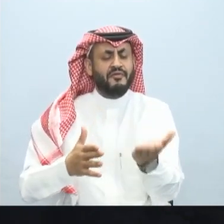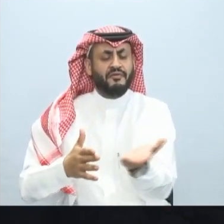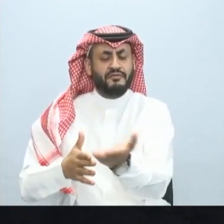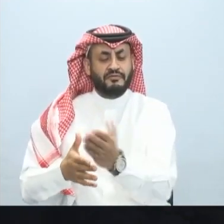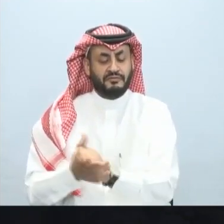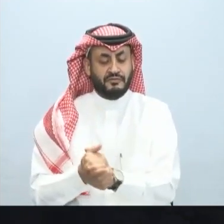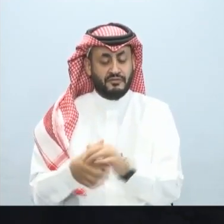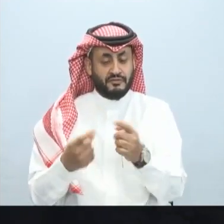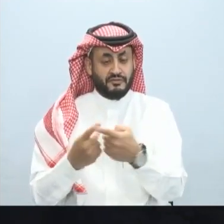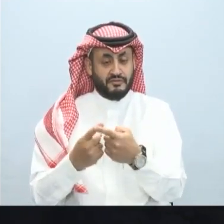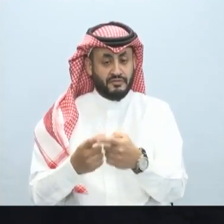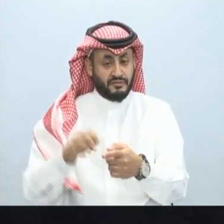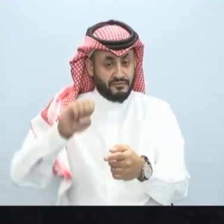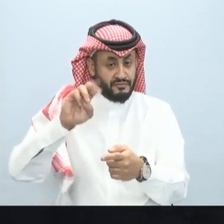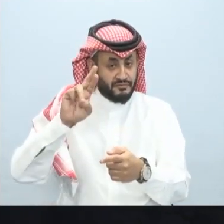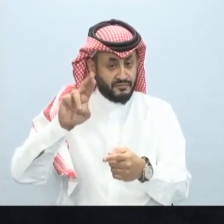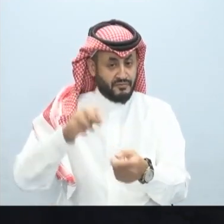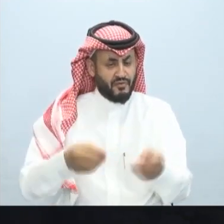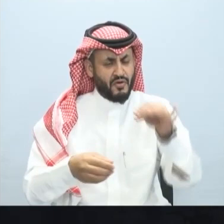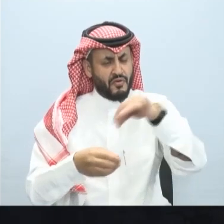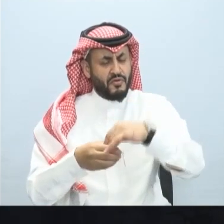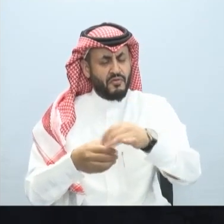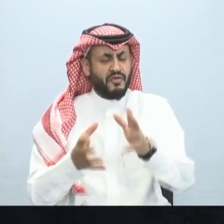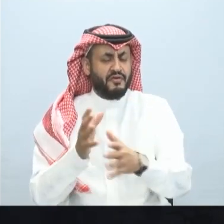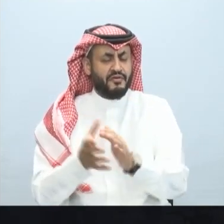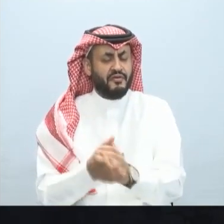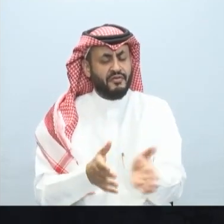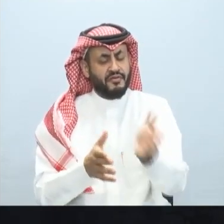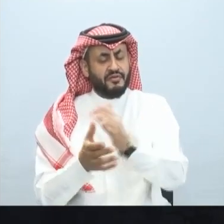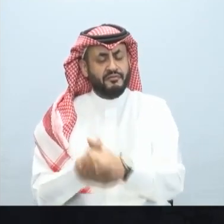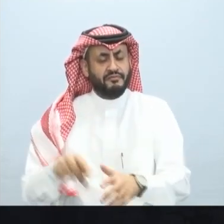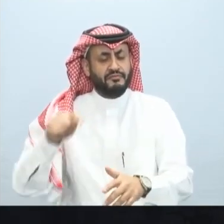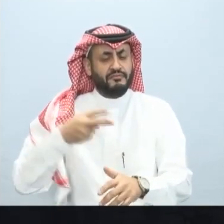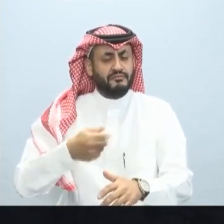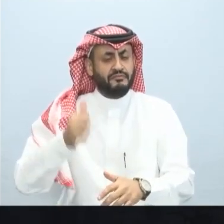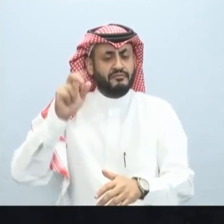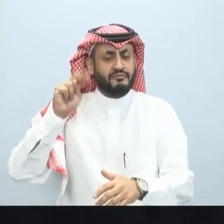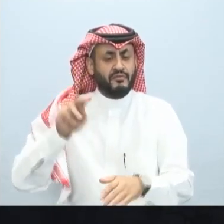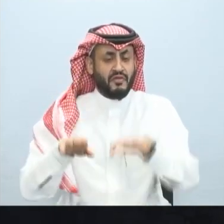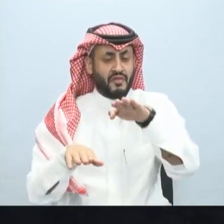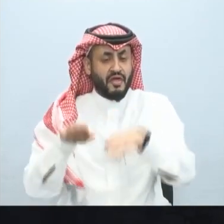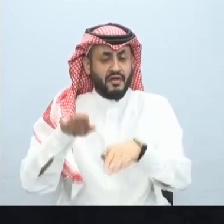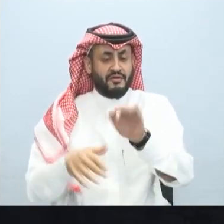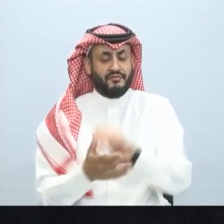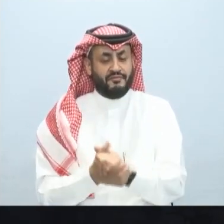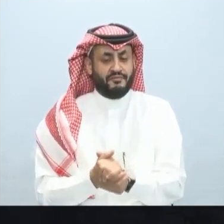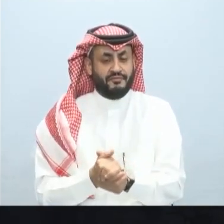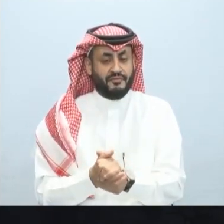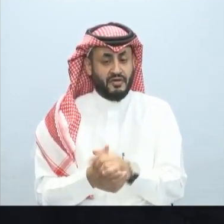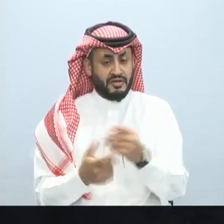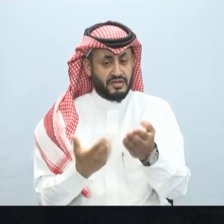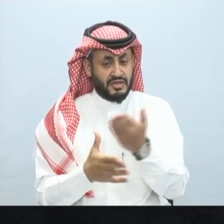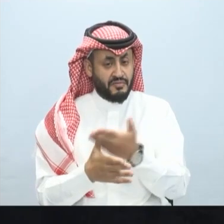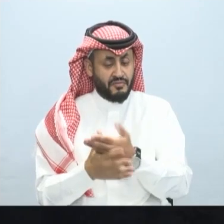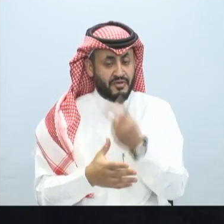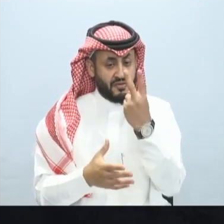is adding er to the adjective, and then after that adding the word than, because you are comparing between